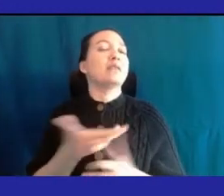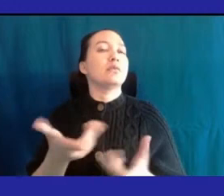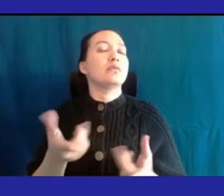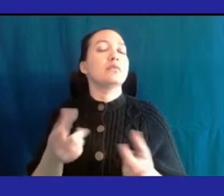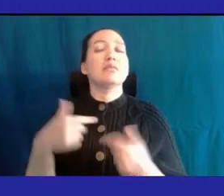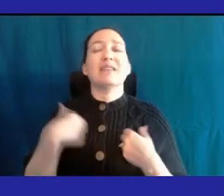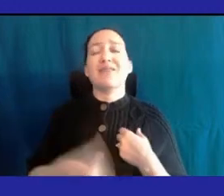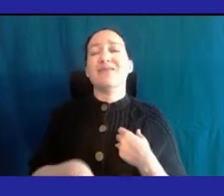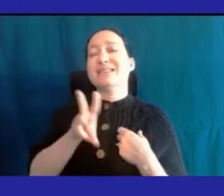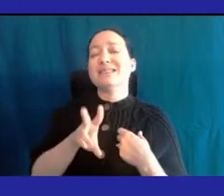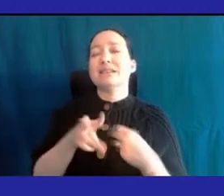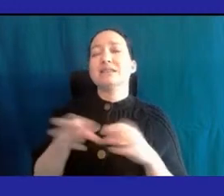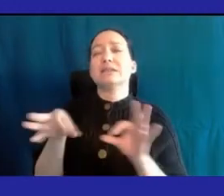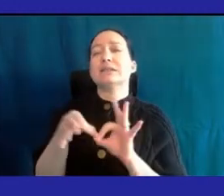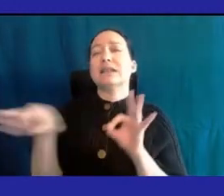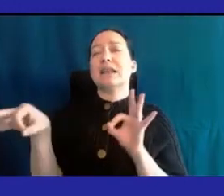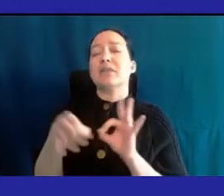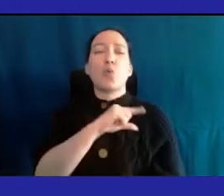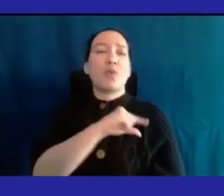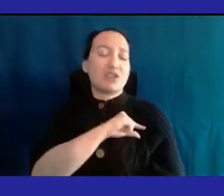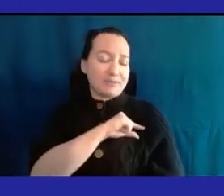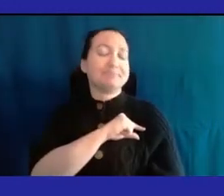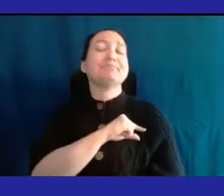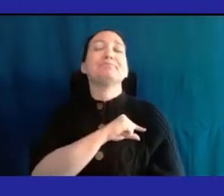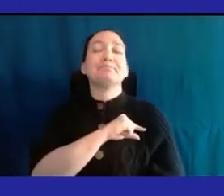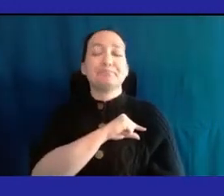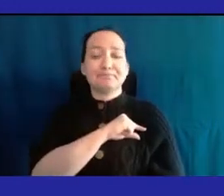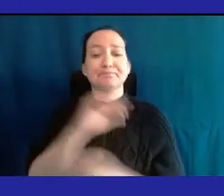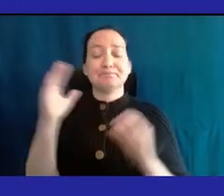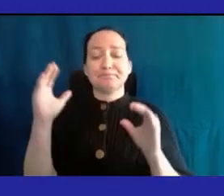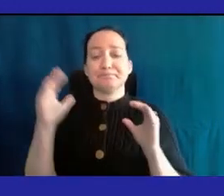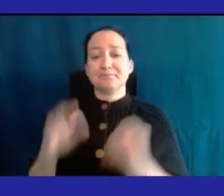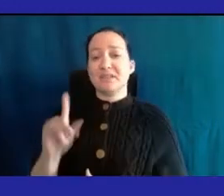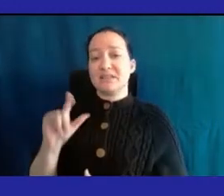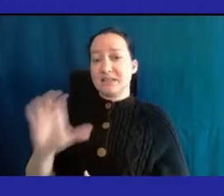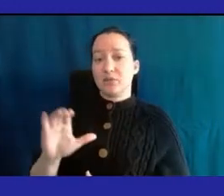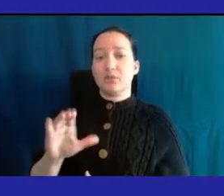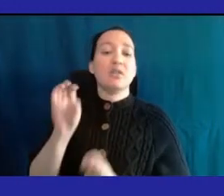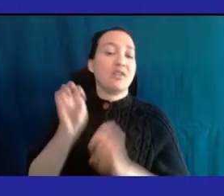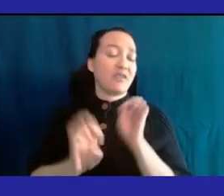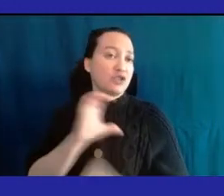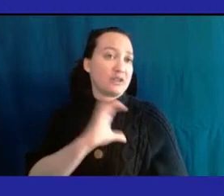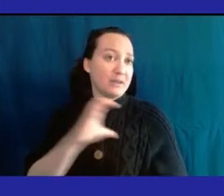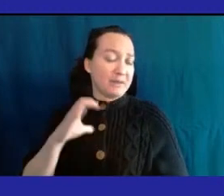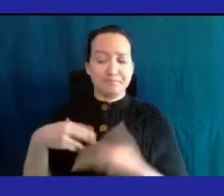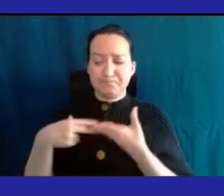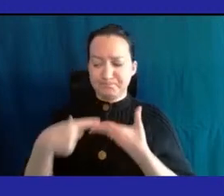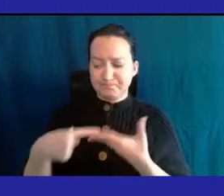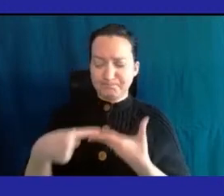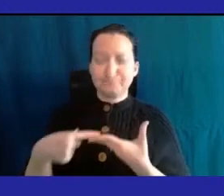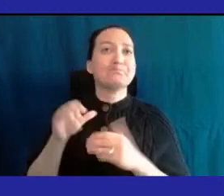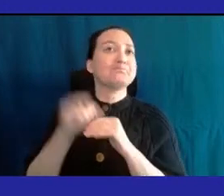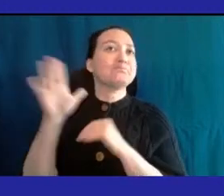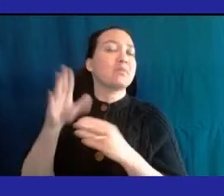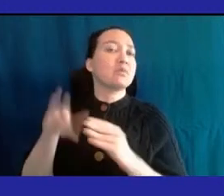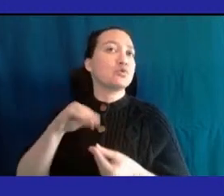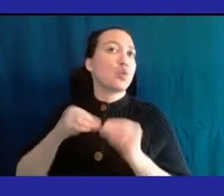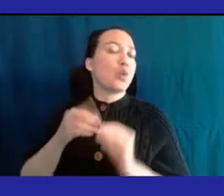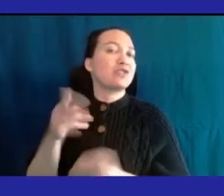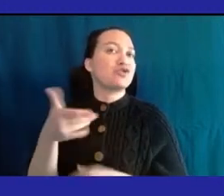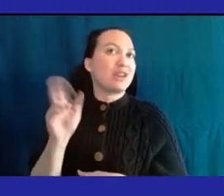statements of qualifications. And in December, the evaluation committee debriefed and submitted the final scores. In January,